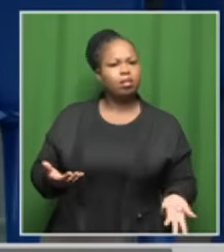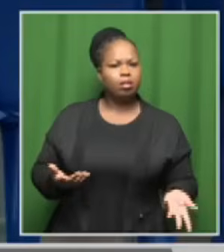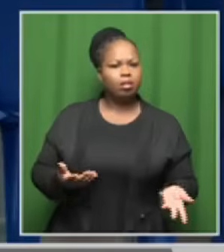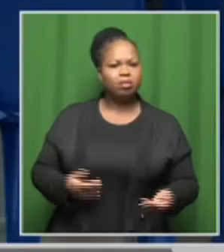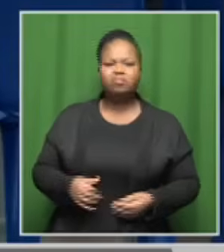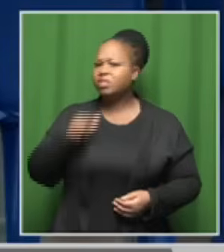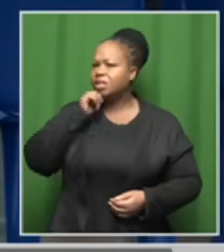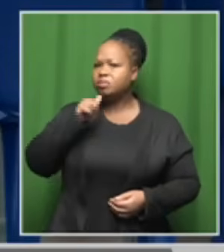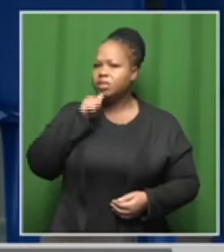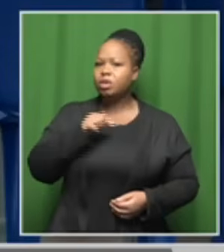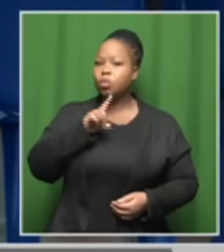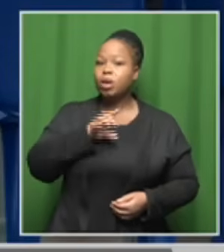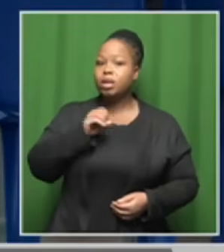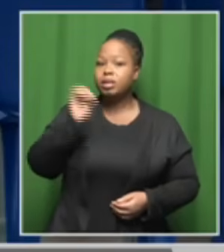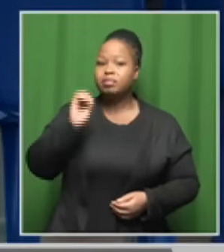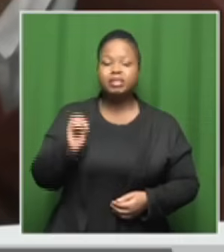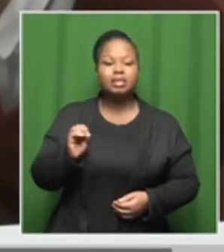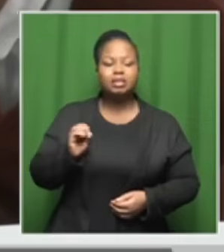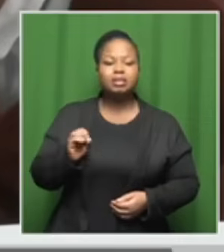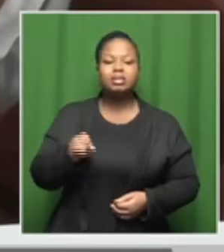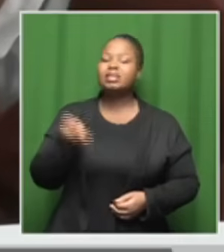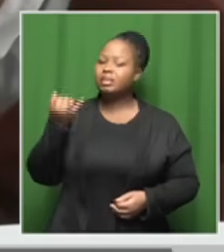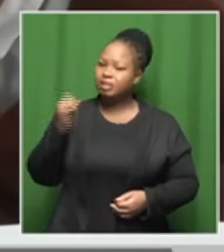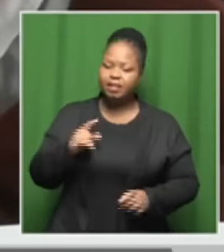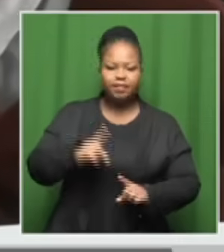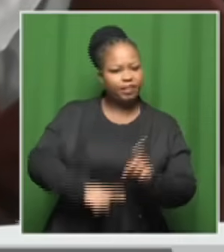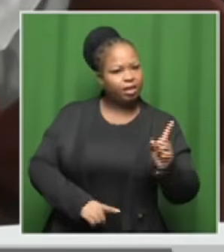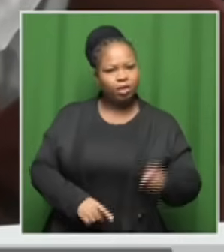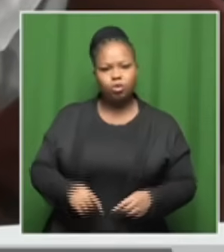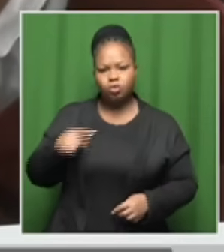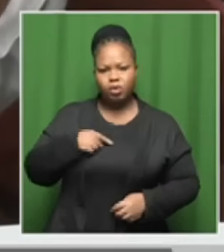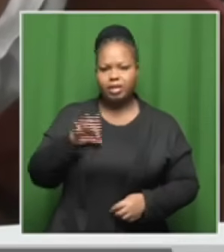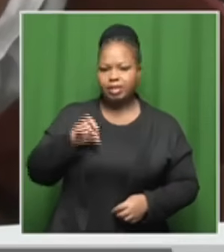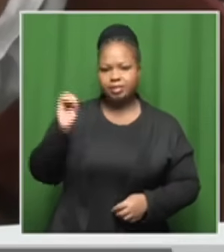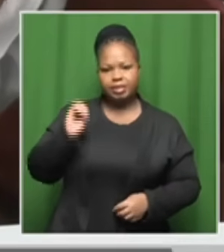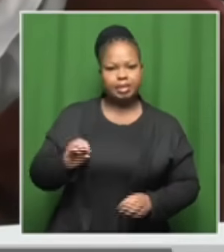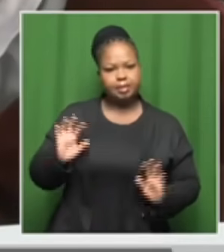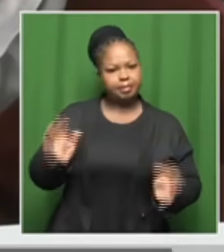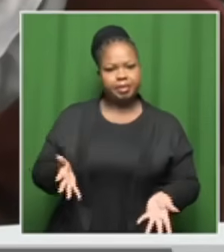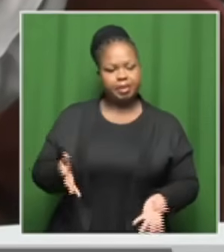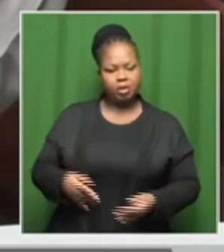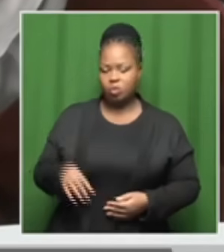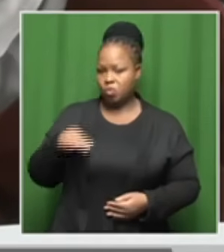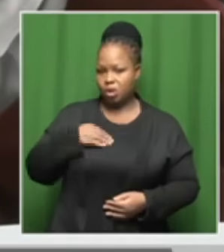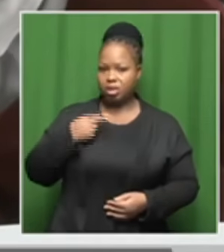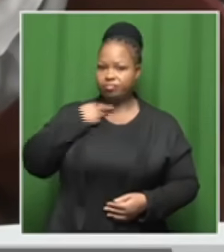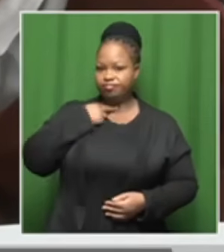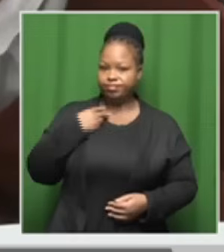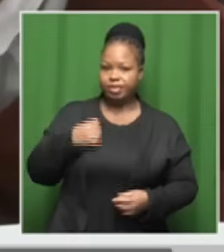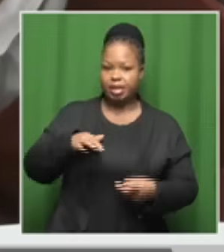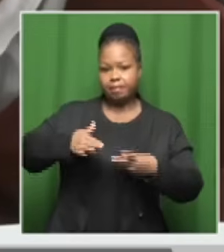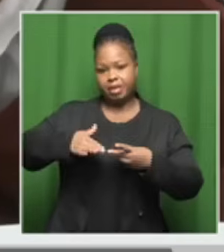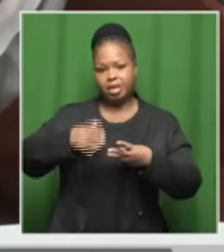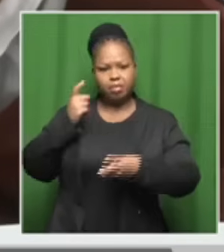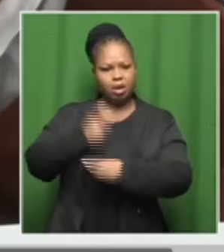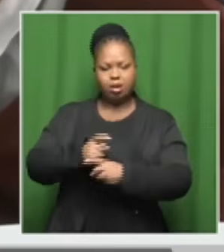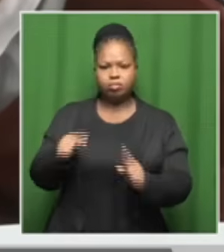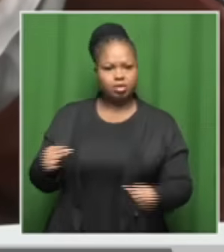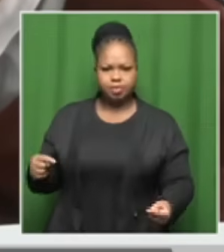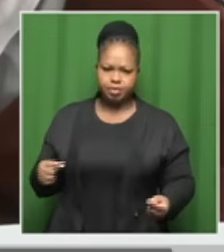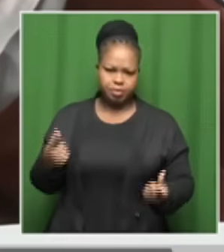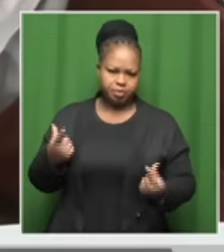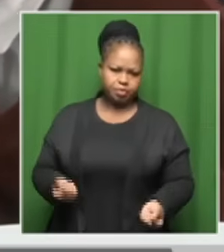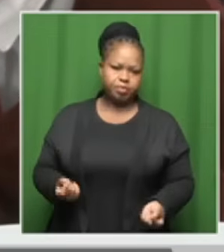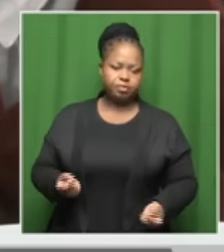get 100% of the easy ones, they're only getting 30% because they can't do the medium and hard work.